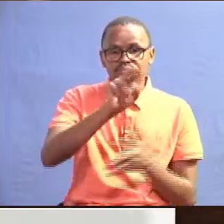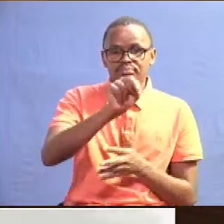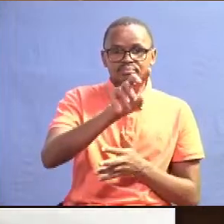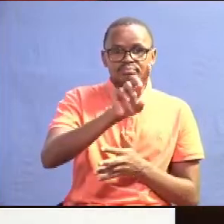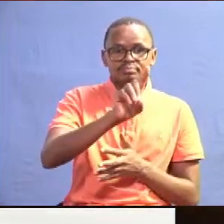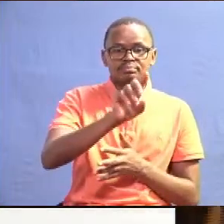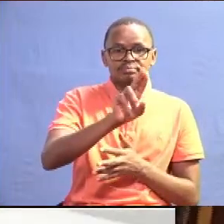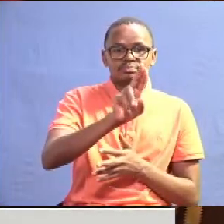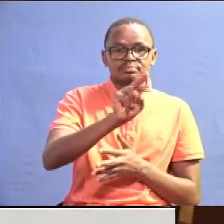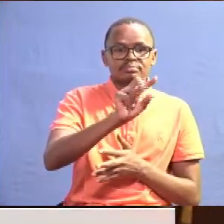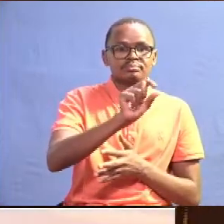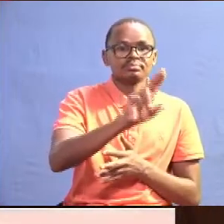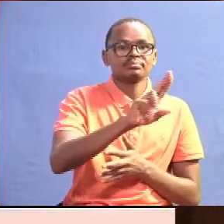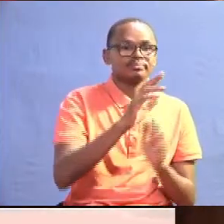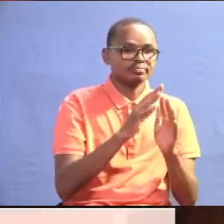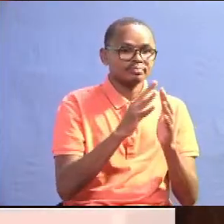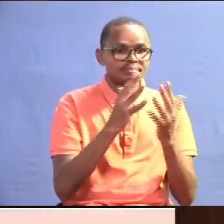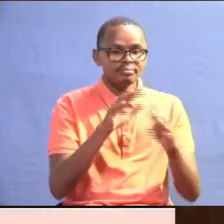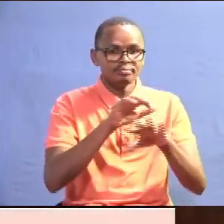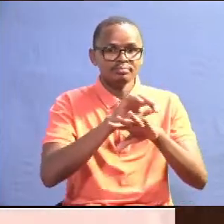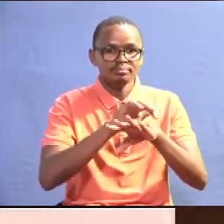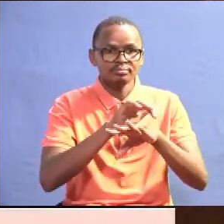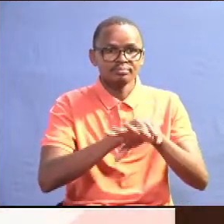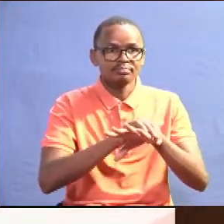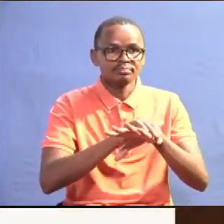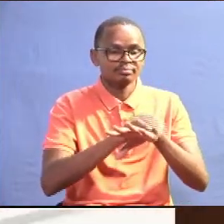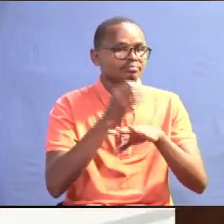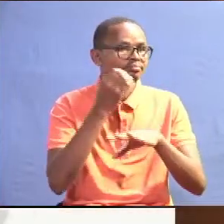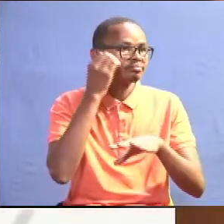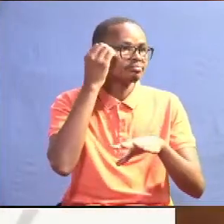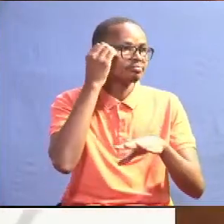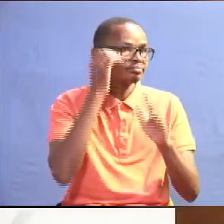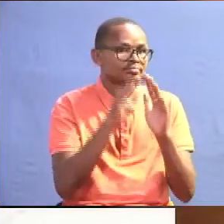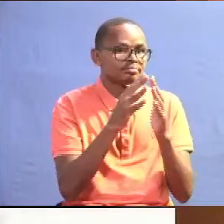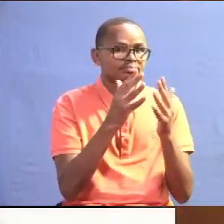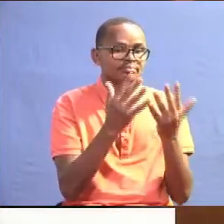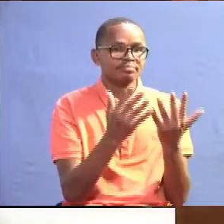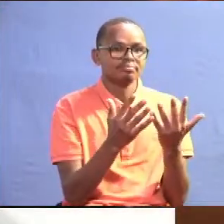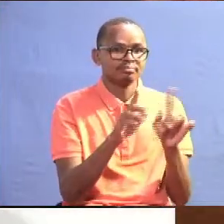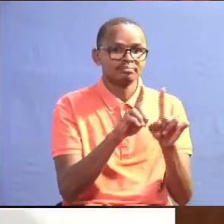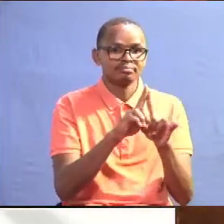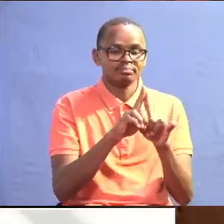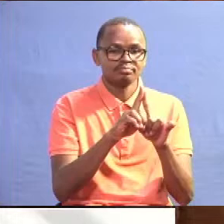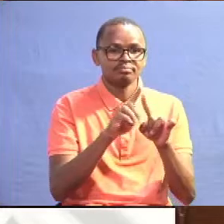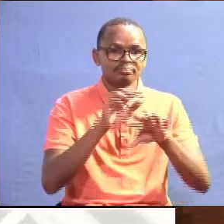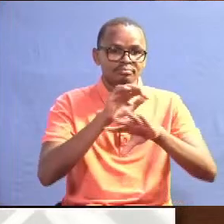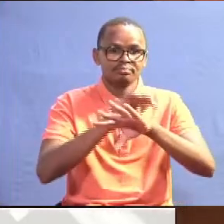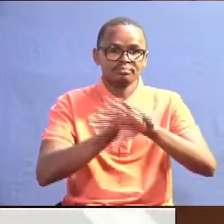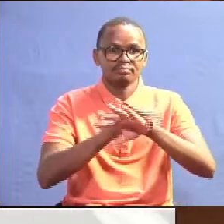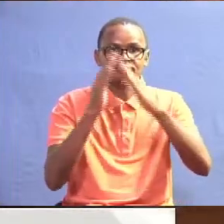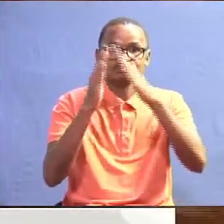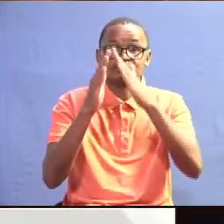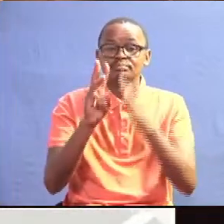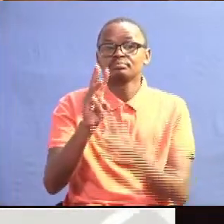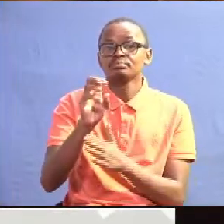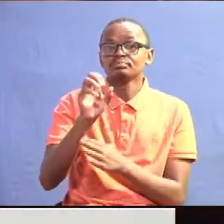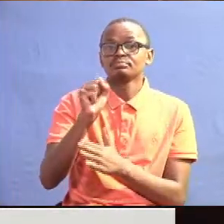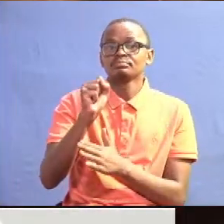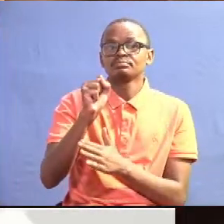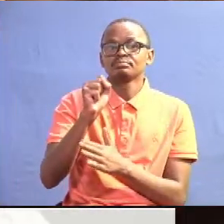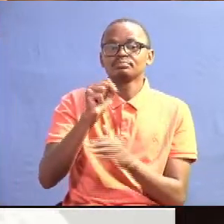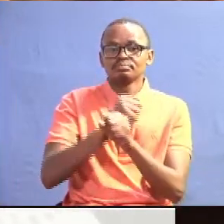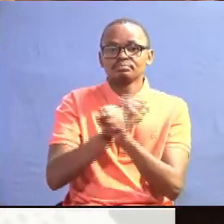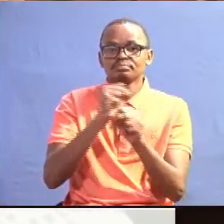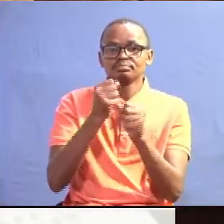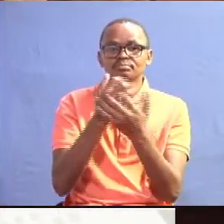a victim, recounted how he found their house on fire and watched helplessly as he could not reach where his house was, at least to save